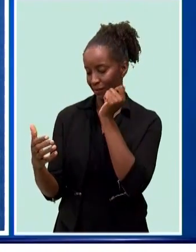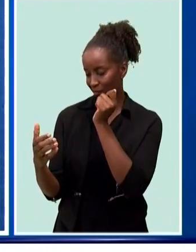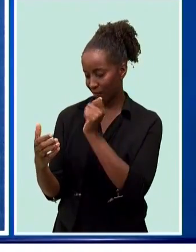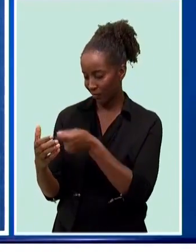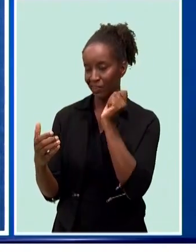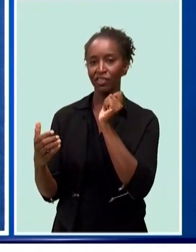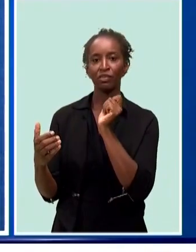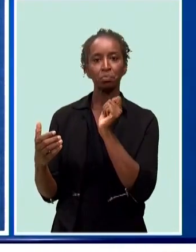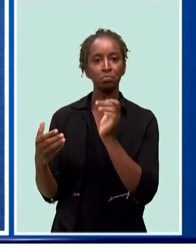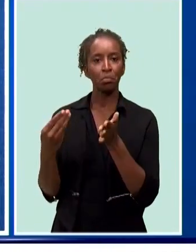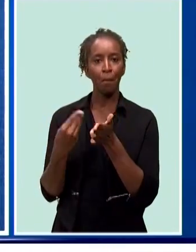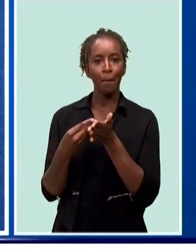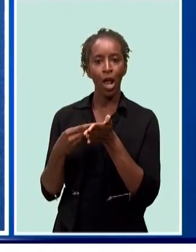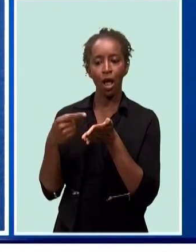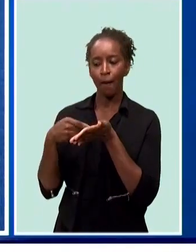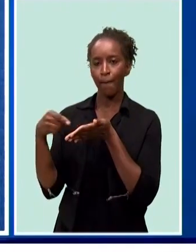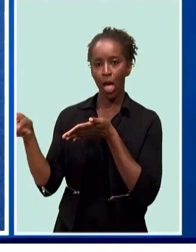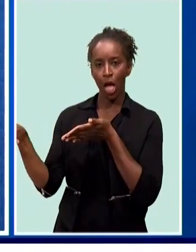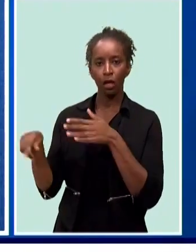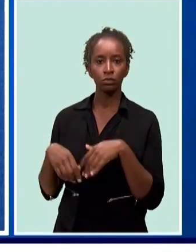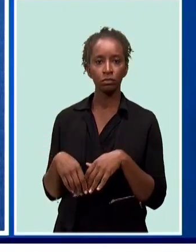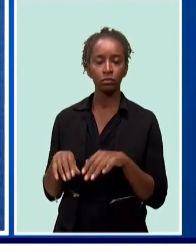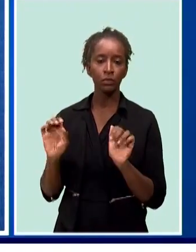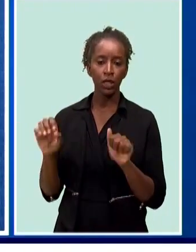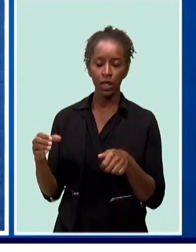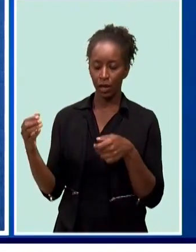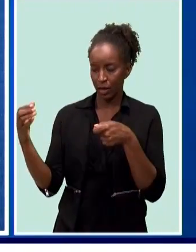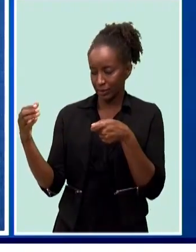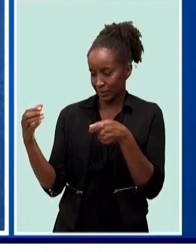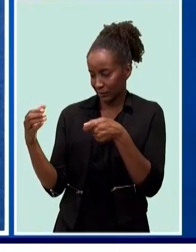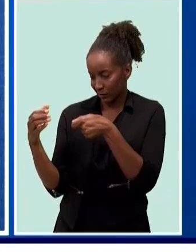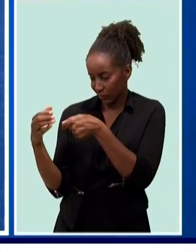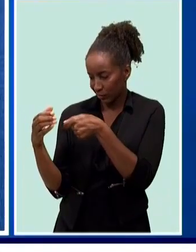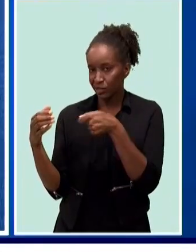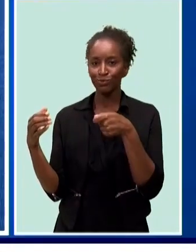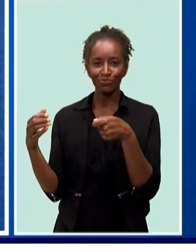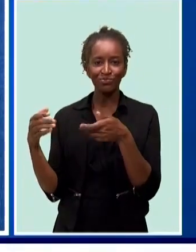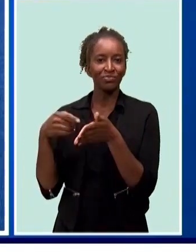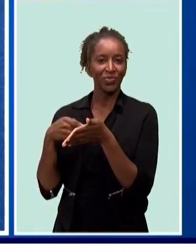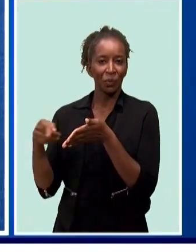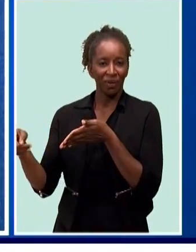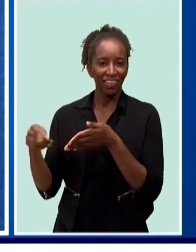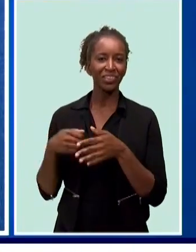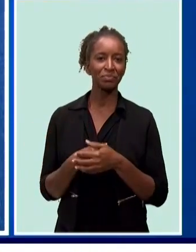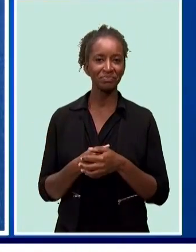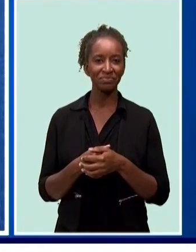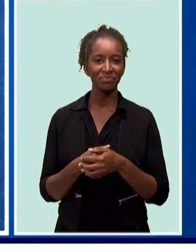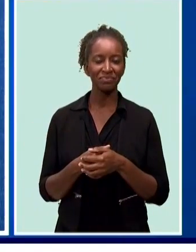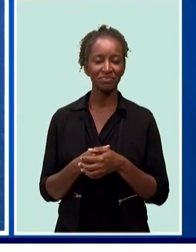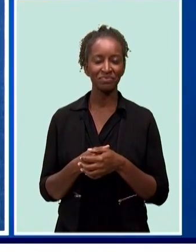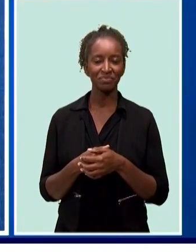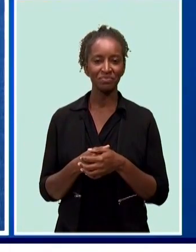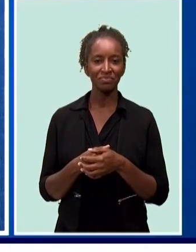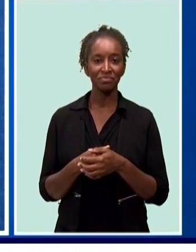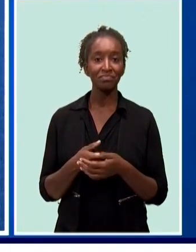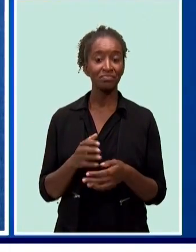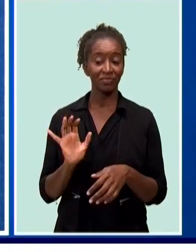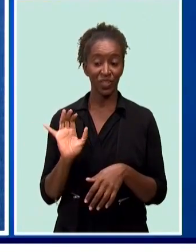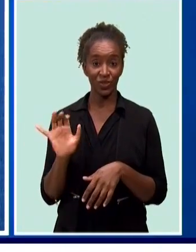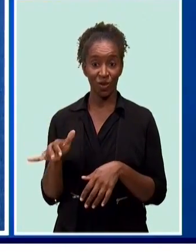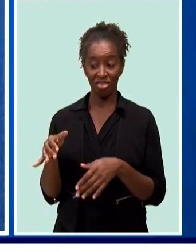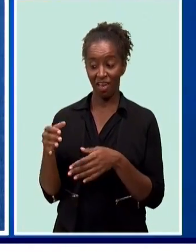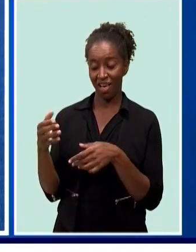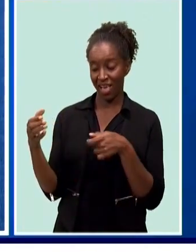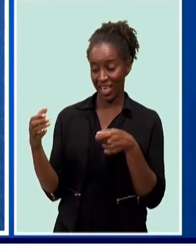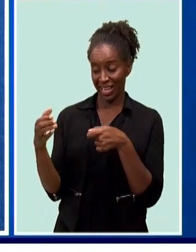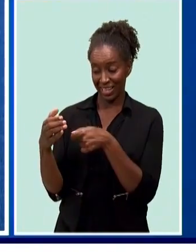If you want to, you can insert the card, and that will register the transaction. So that electronic